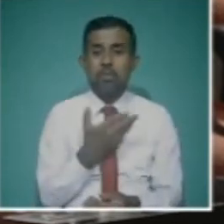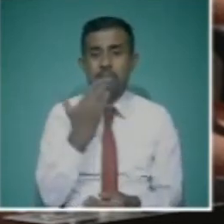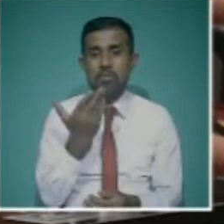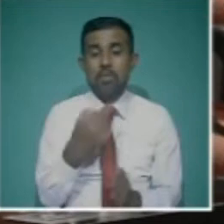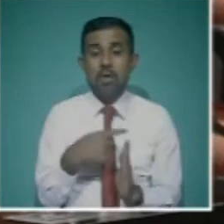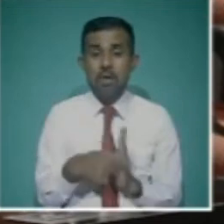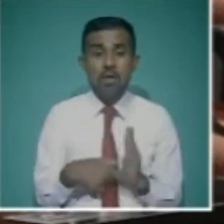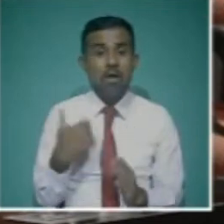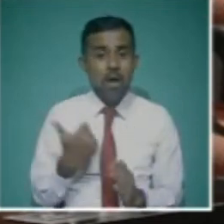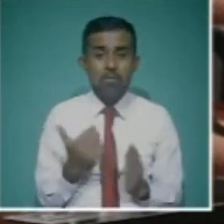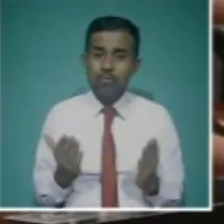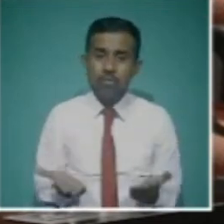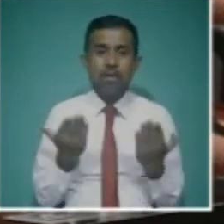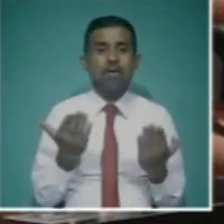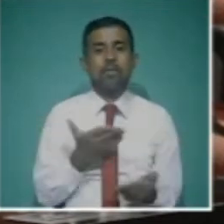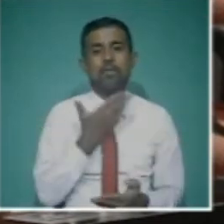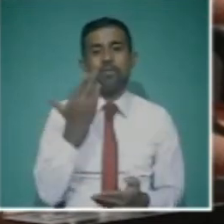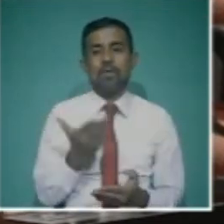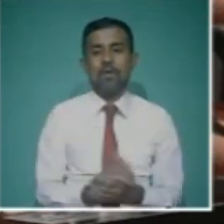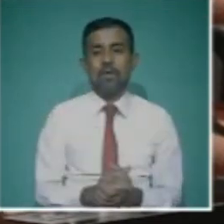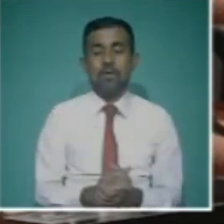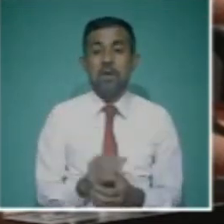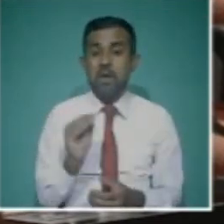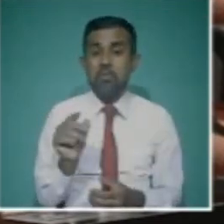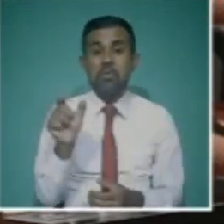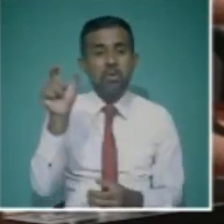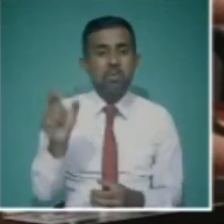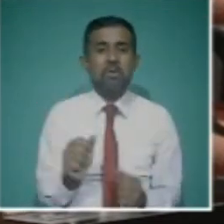country. But he's not doing that, Honorable Presiding Member.